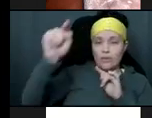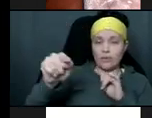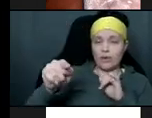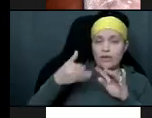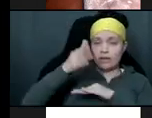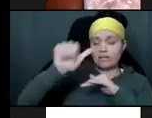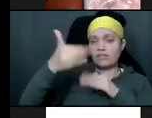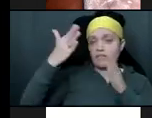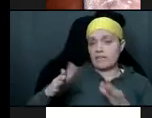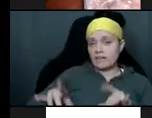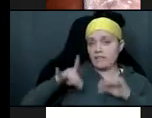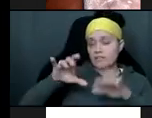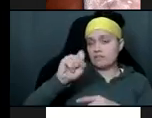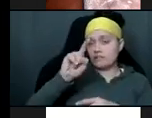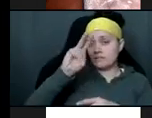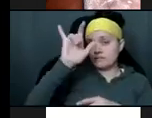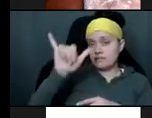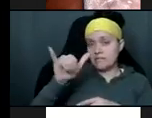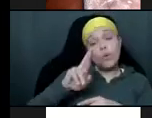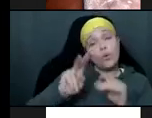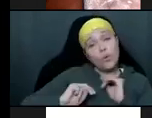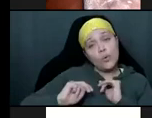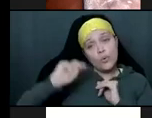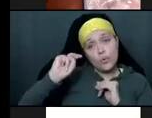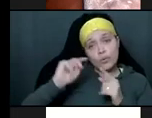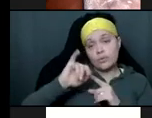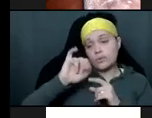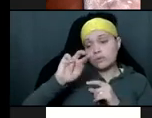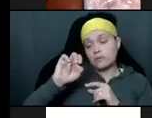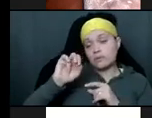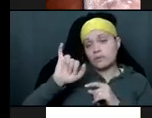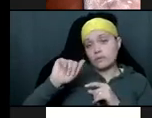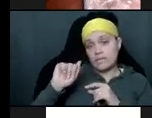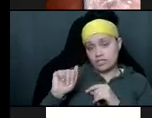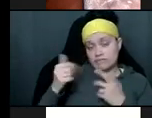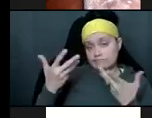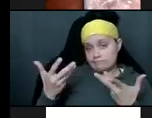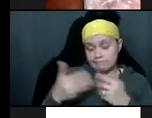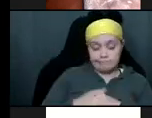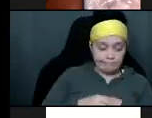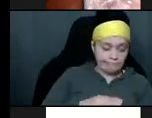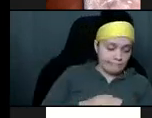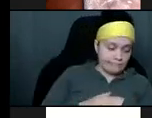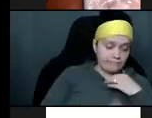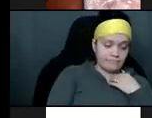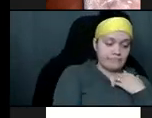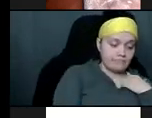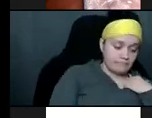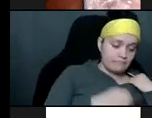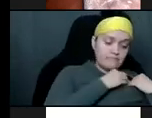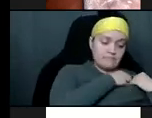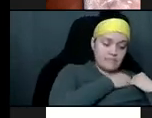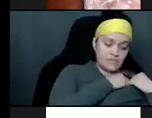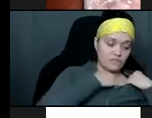Australia to Sydney or north to Indonesia and Jakarta. So, yeah, that would be quite